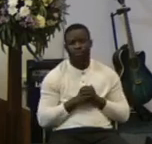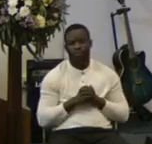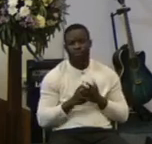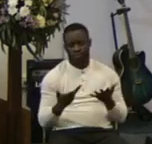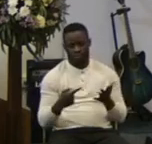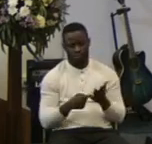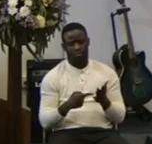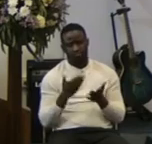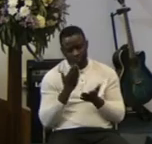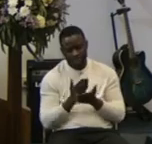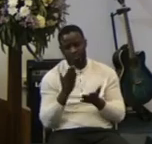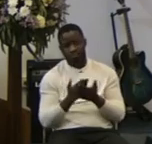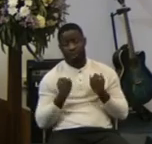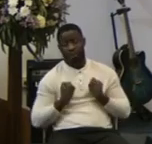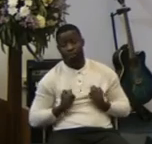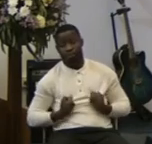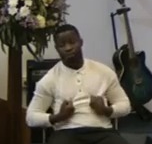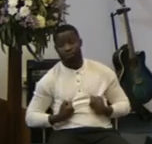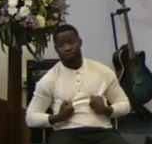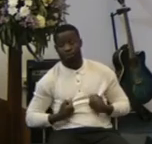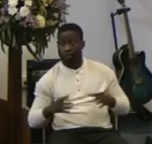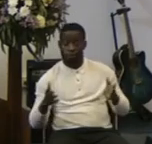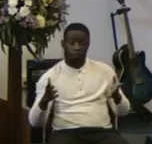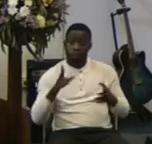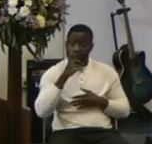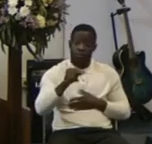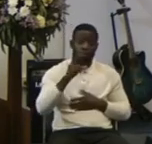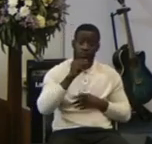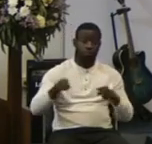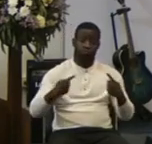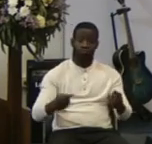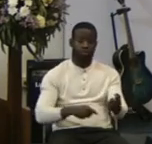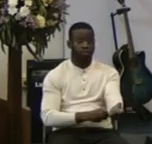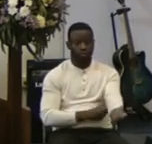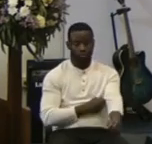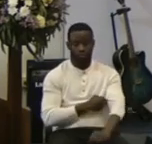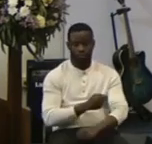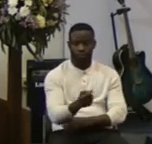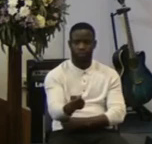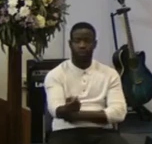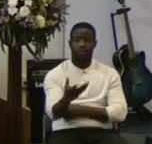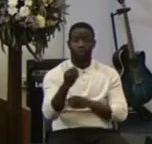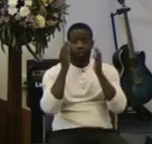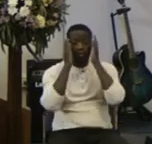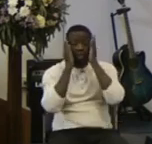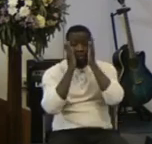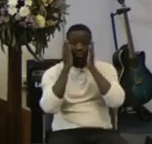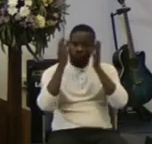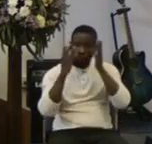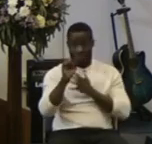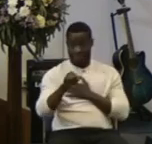He was very poorly, and he could no longer speak. He had facial